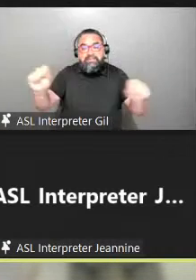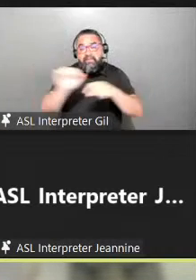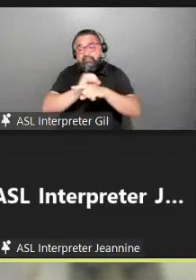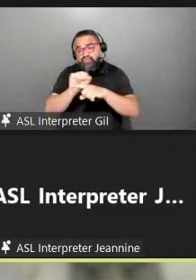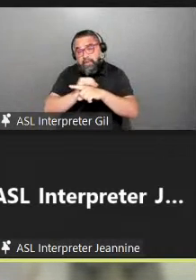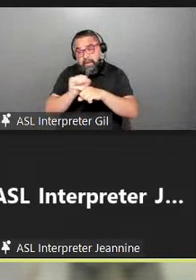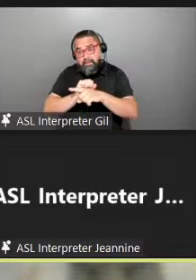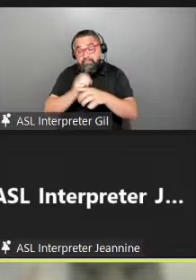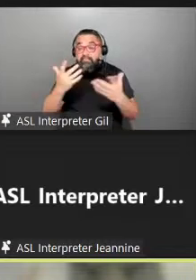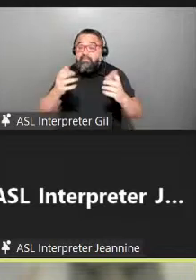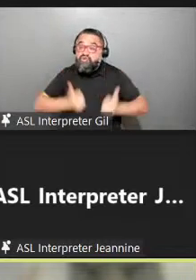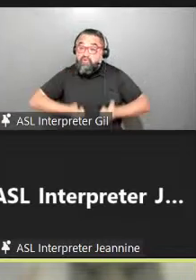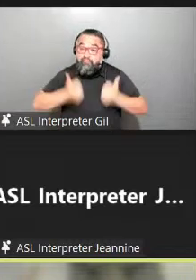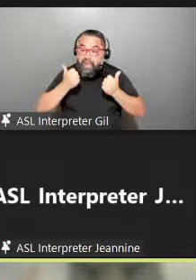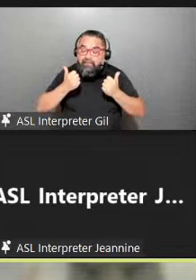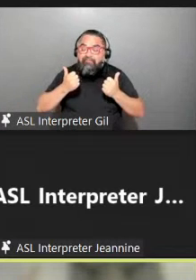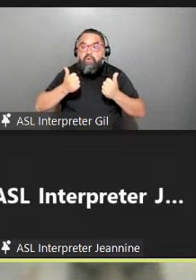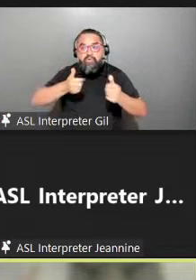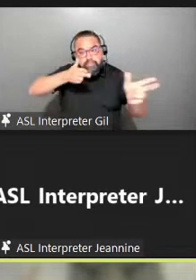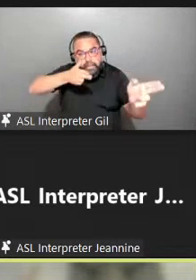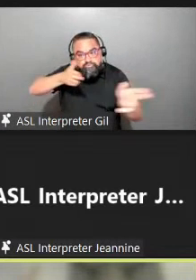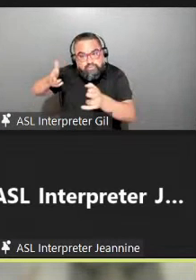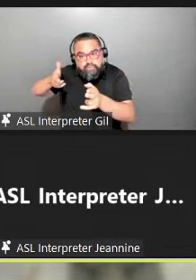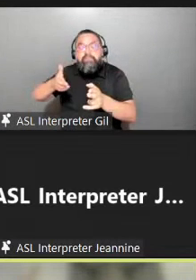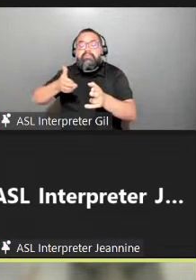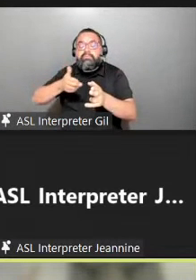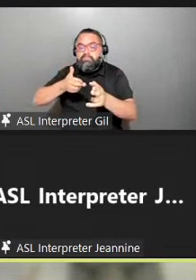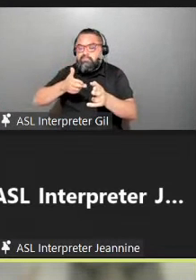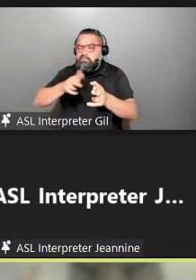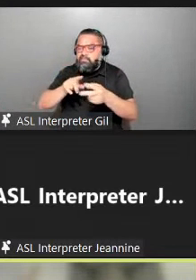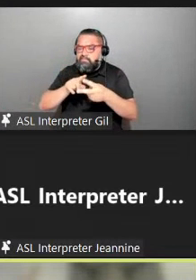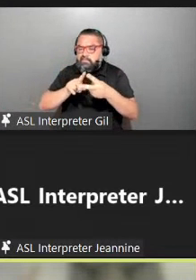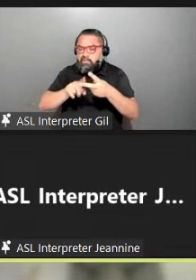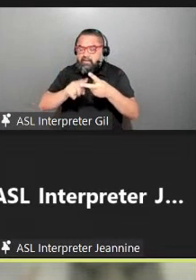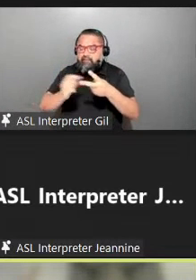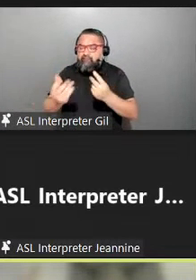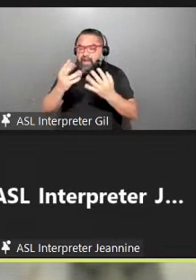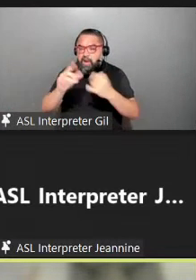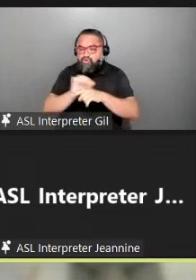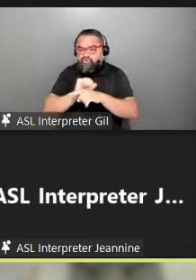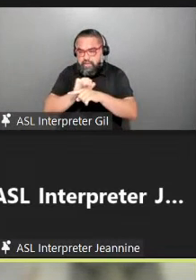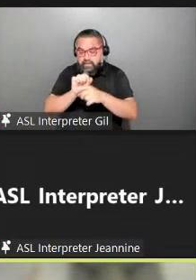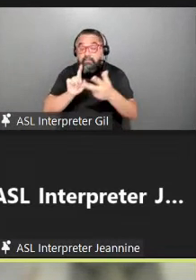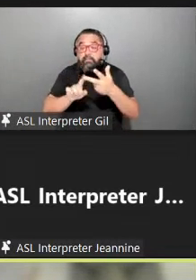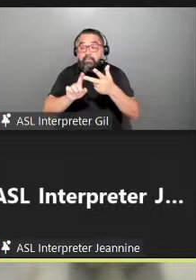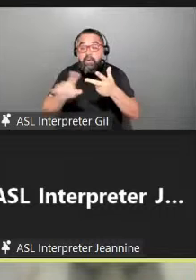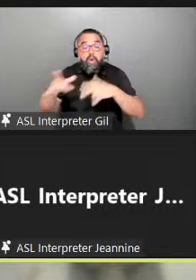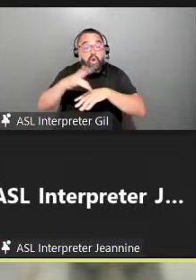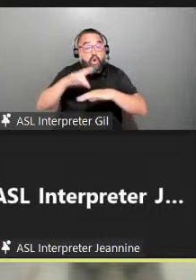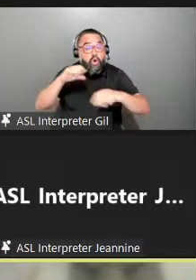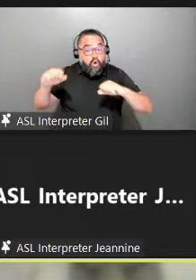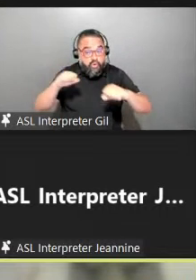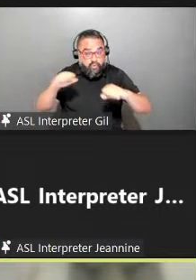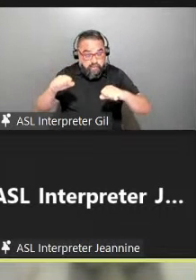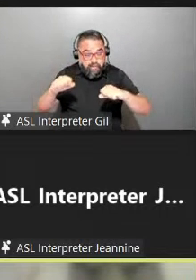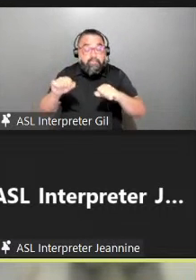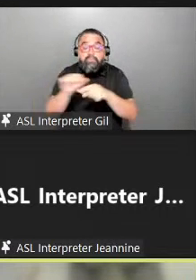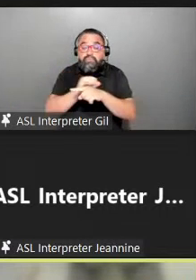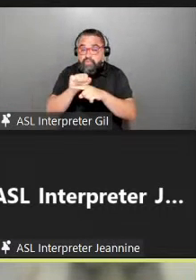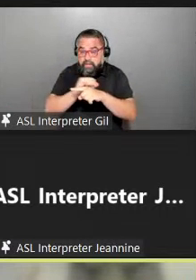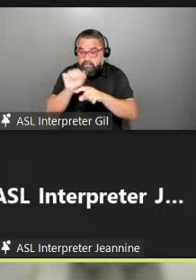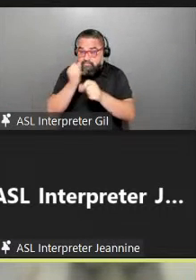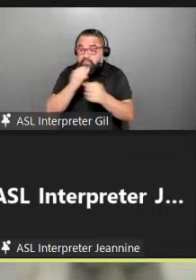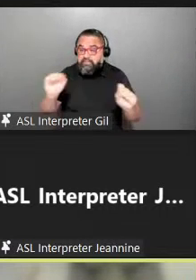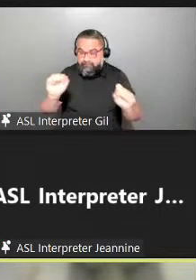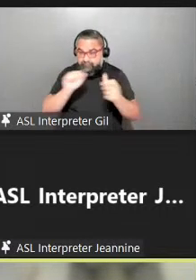surviving an active assailant training. We did the fire safety training, and this one's the earthquake safety training. These will all